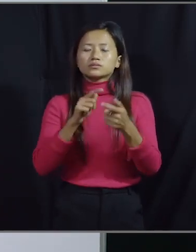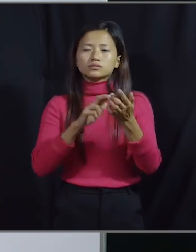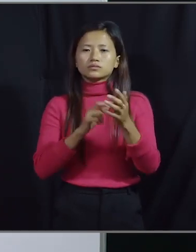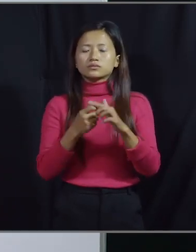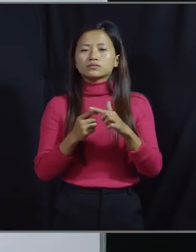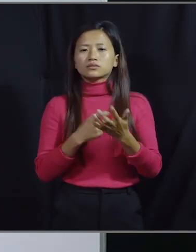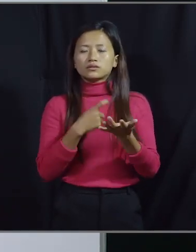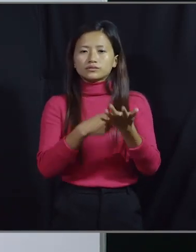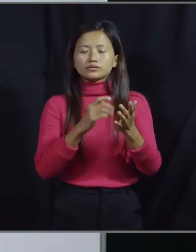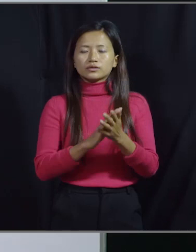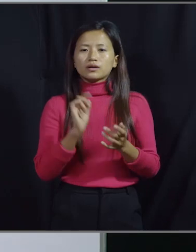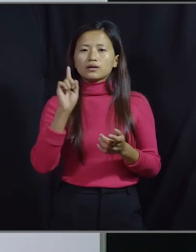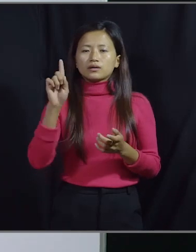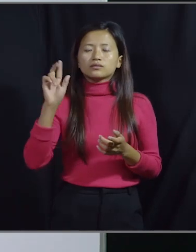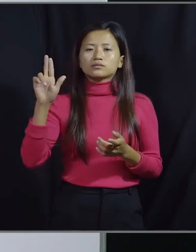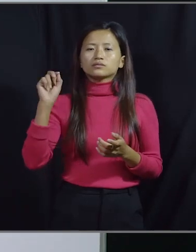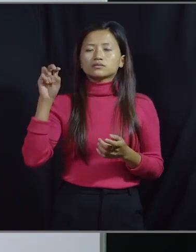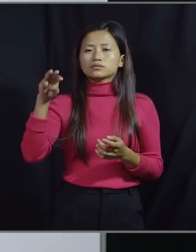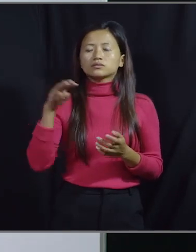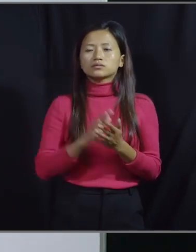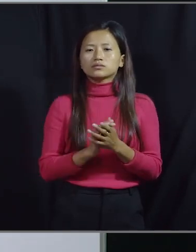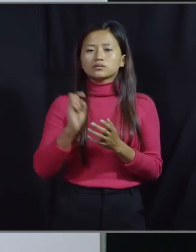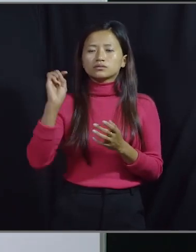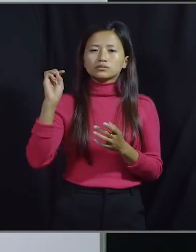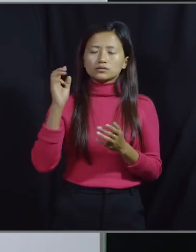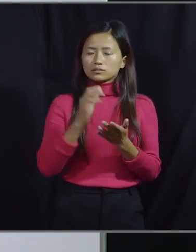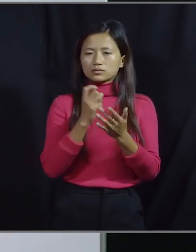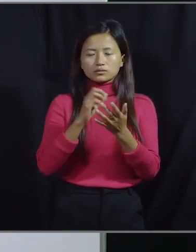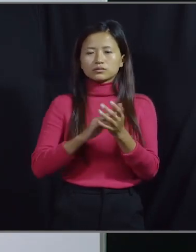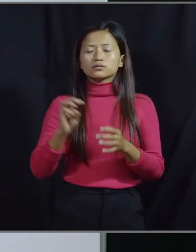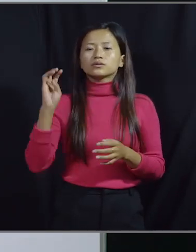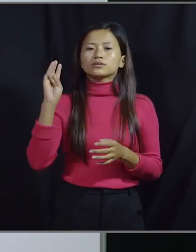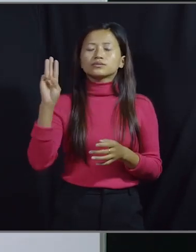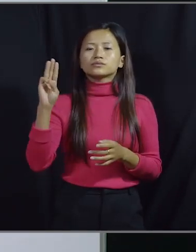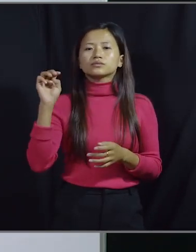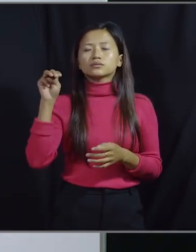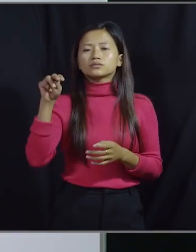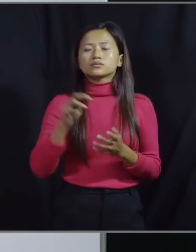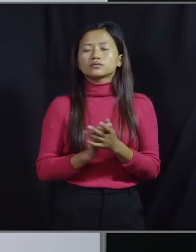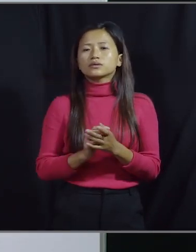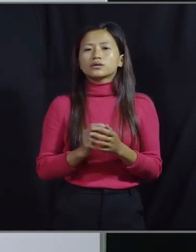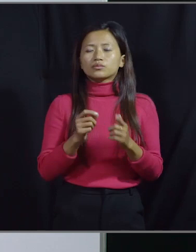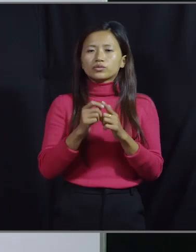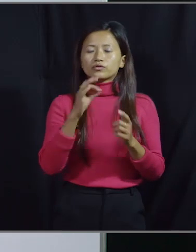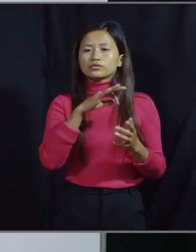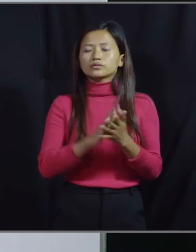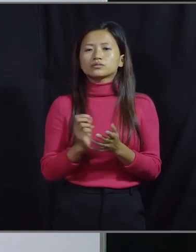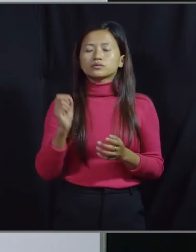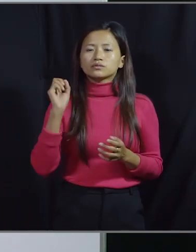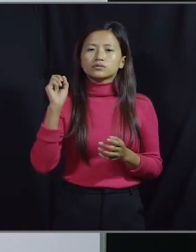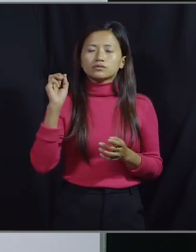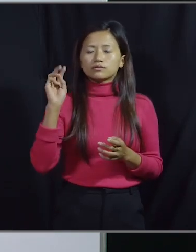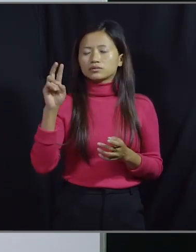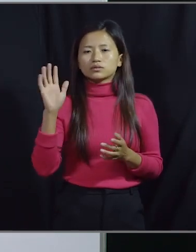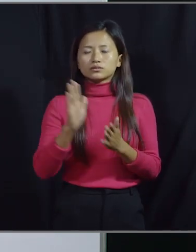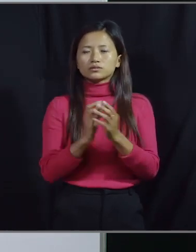figure is 18,000, contingency reserve 3,000, profit and loss credit is 9,000, advertisement